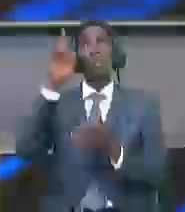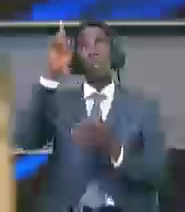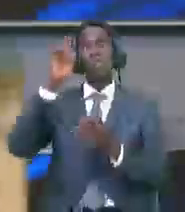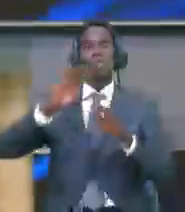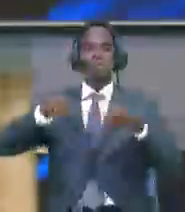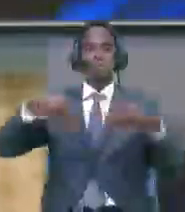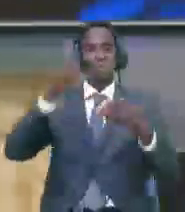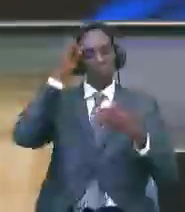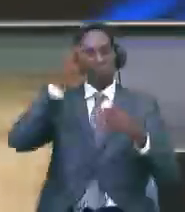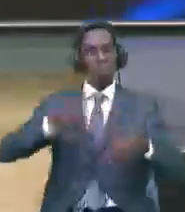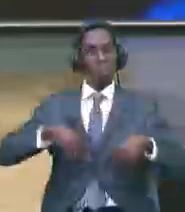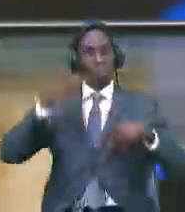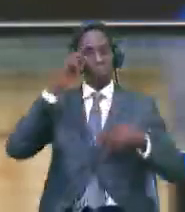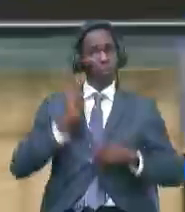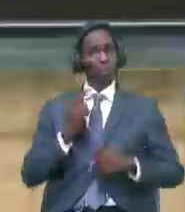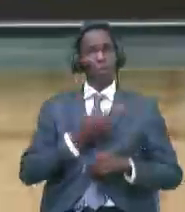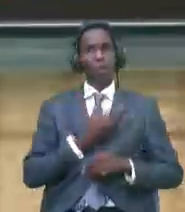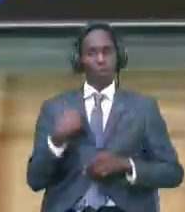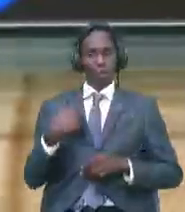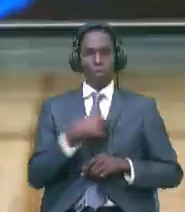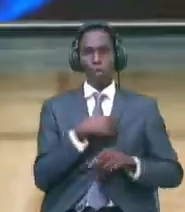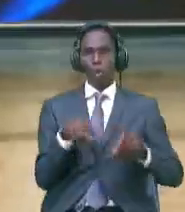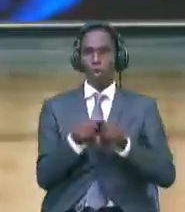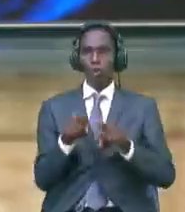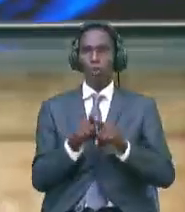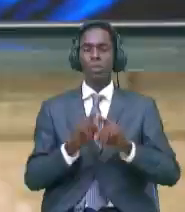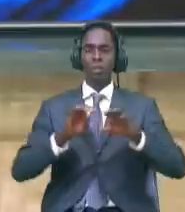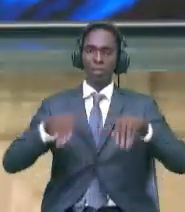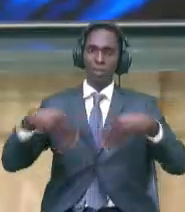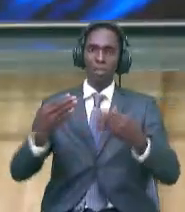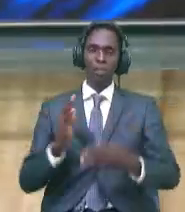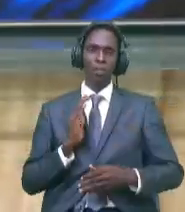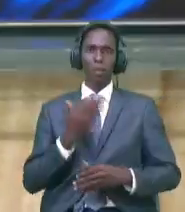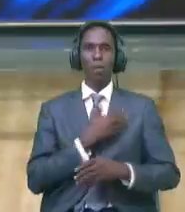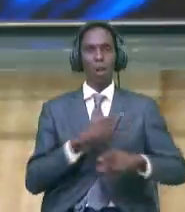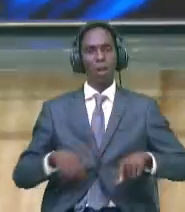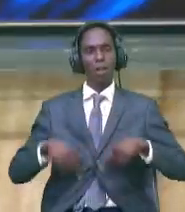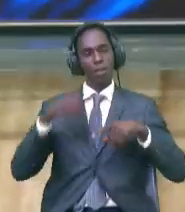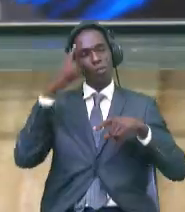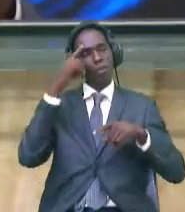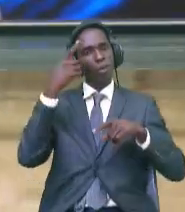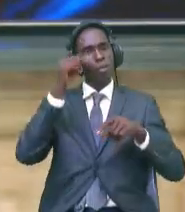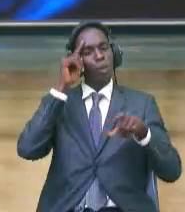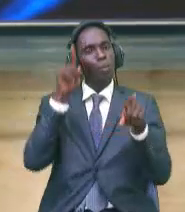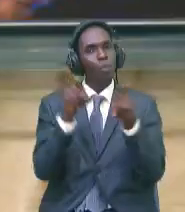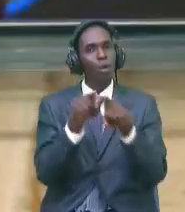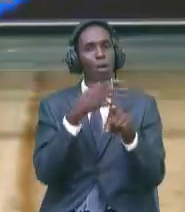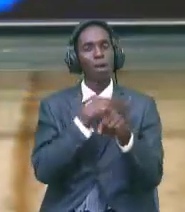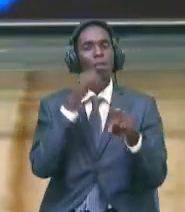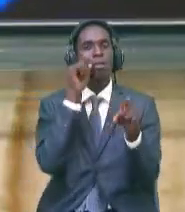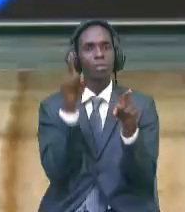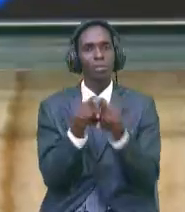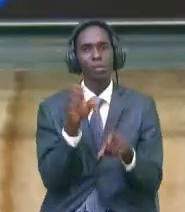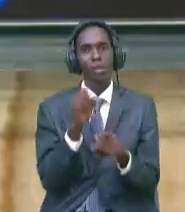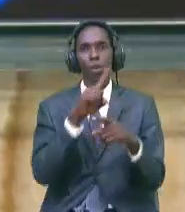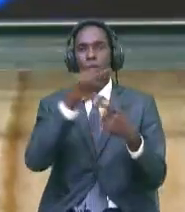down our lives for the brethren. We ought to lay down our lives for the brethren. When you make the gospel